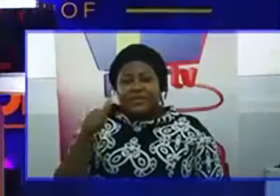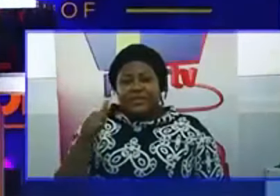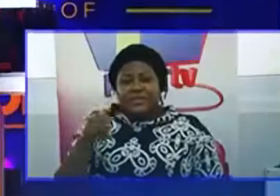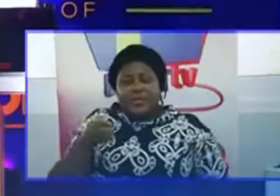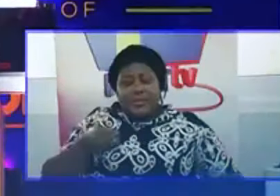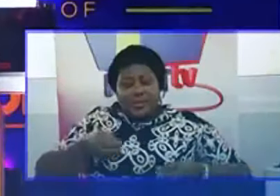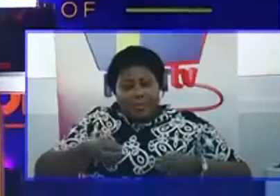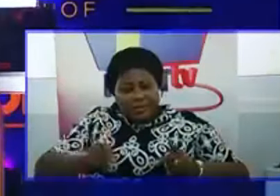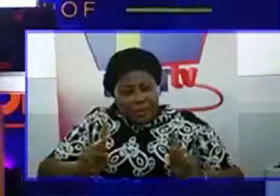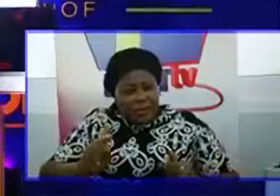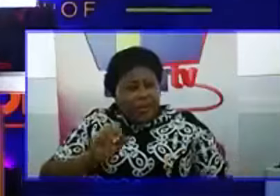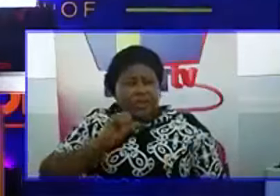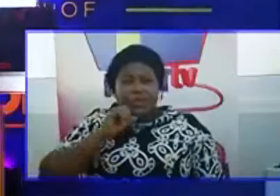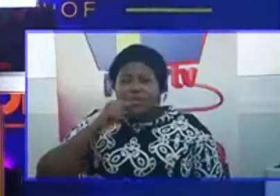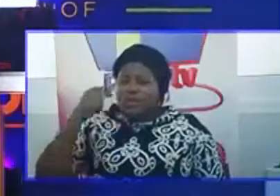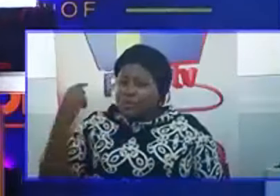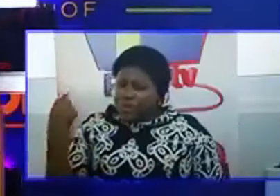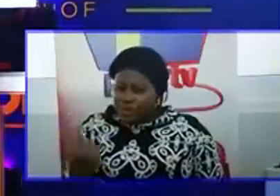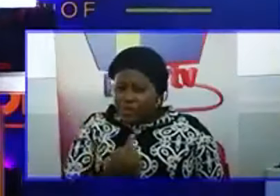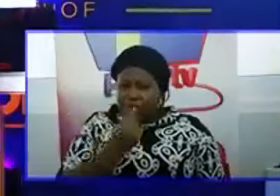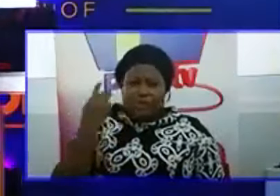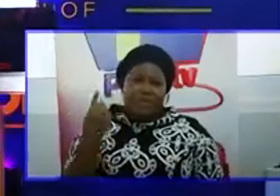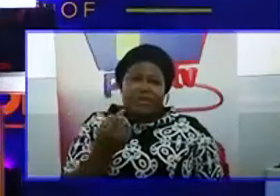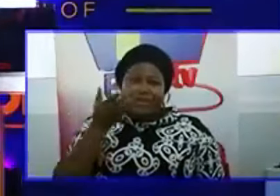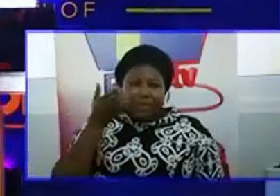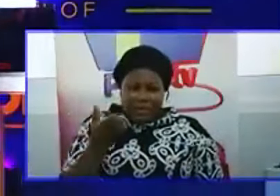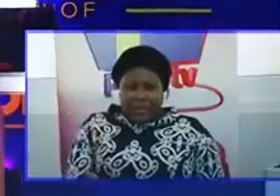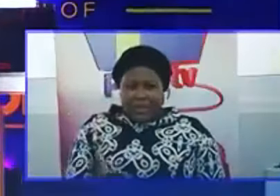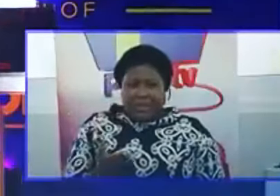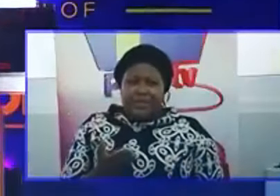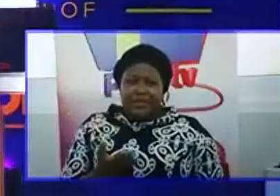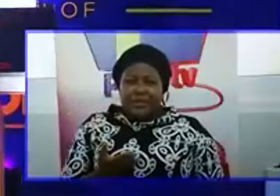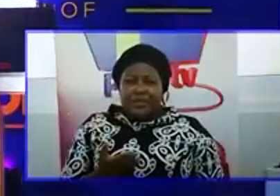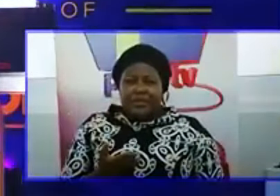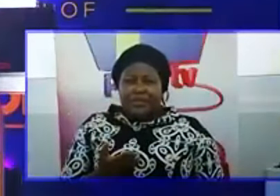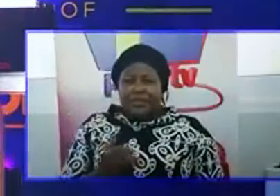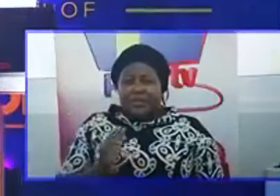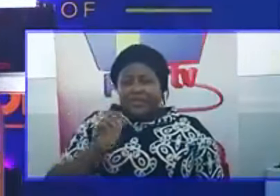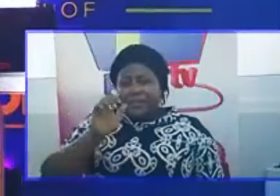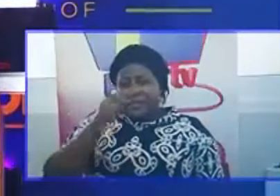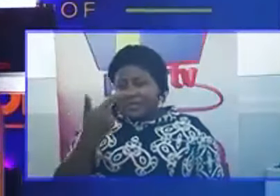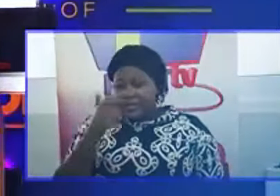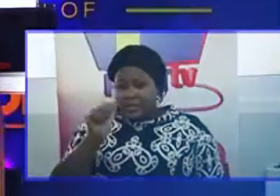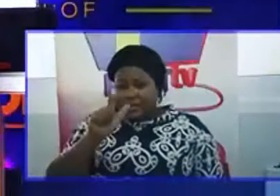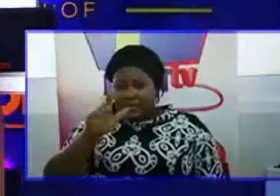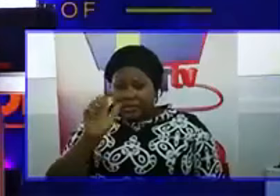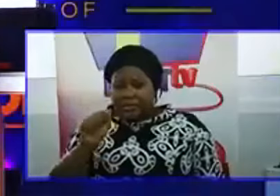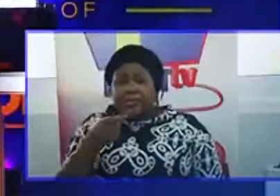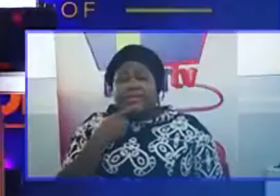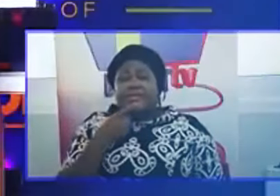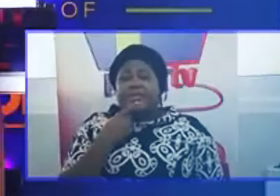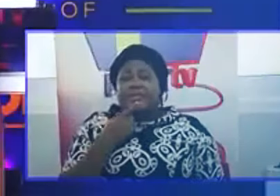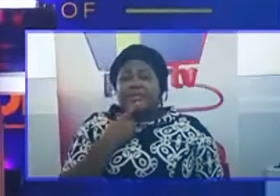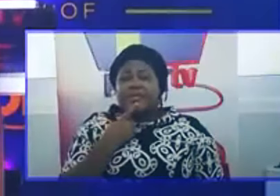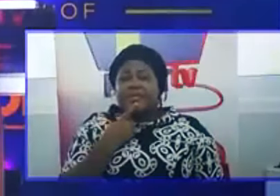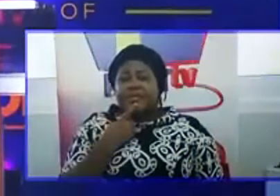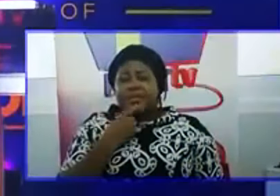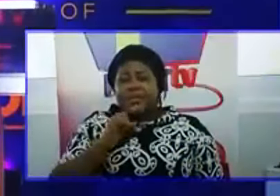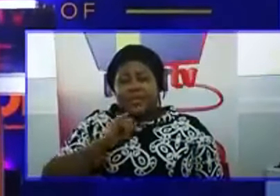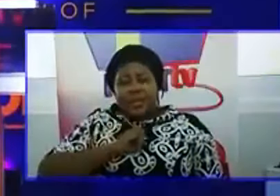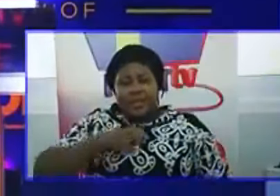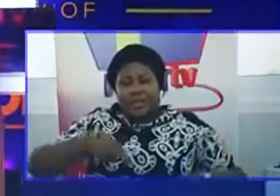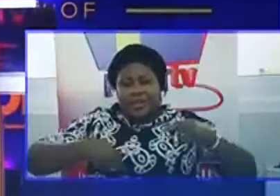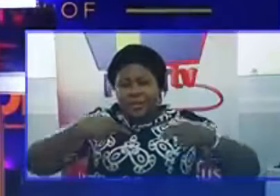Opportunity, because it's not always there. This is what Galatians 6, 10 says. I